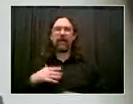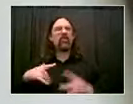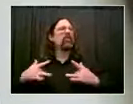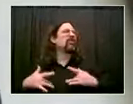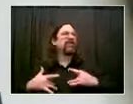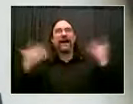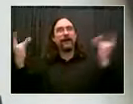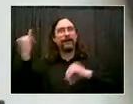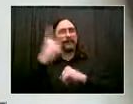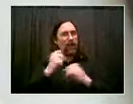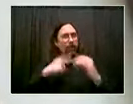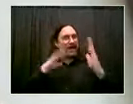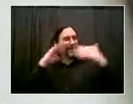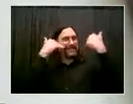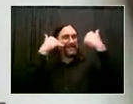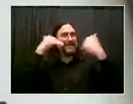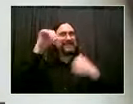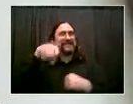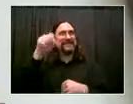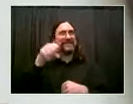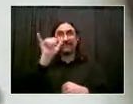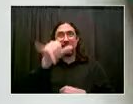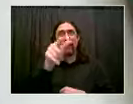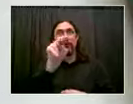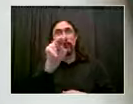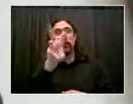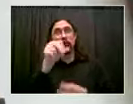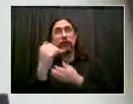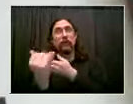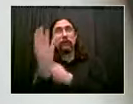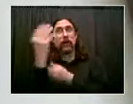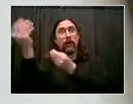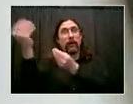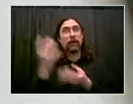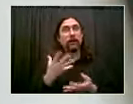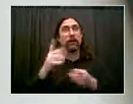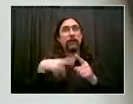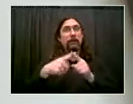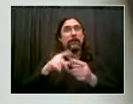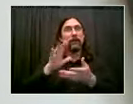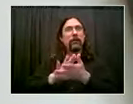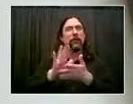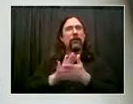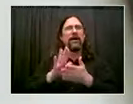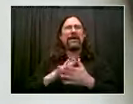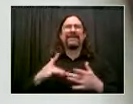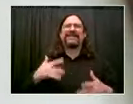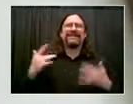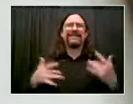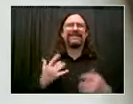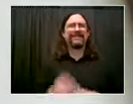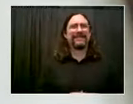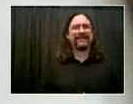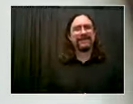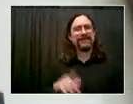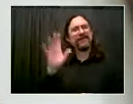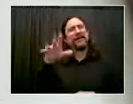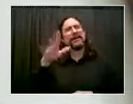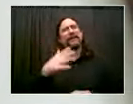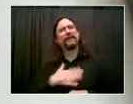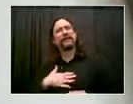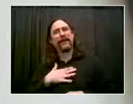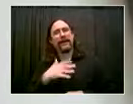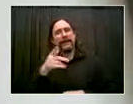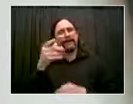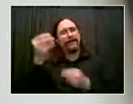going to be made. You've got to give me at least a little more notice because as I'm not like the Beyonce song, I don't just wake up like this.